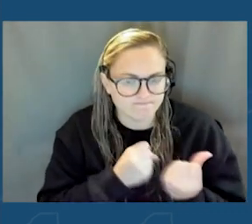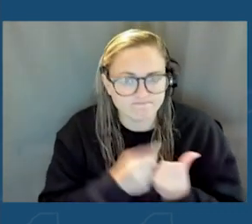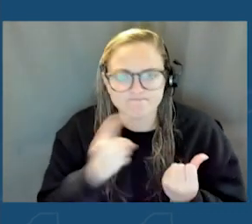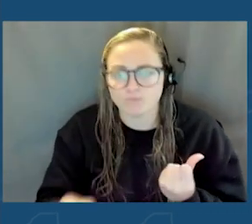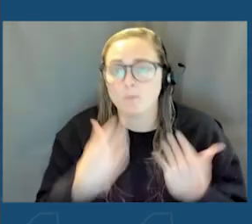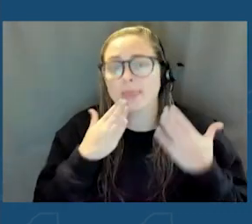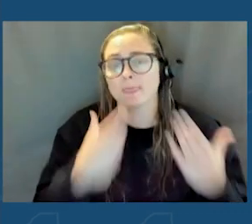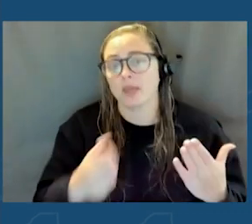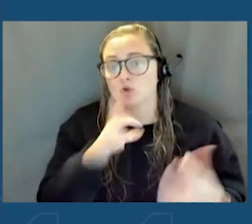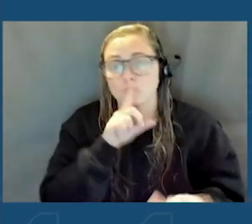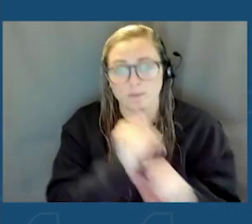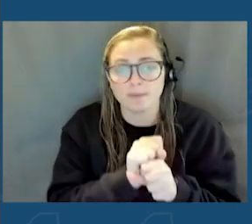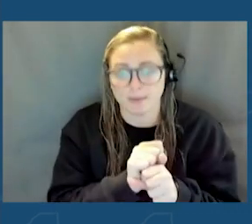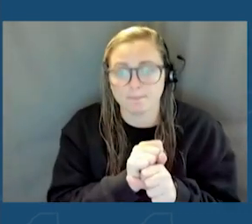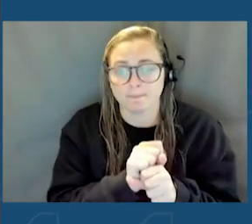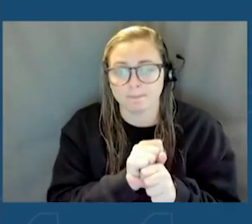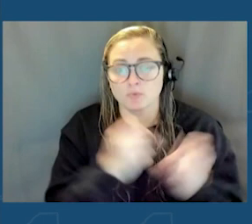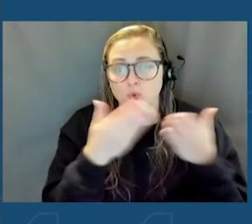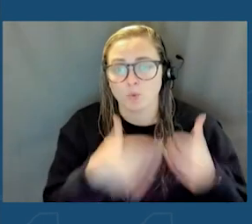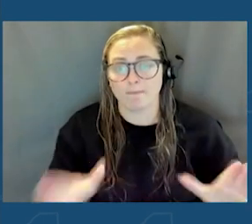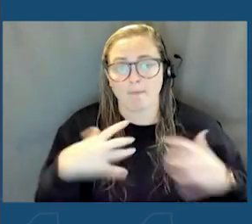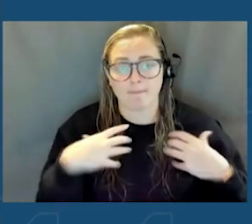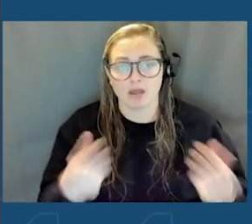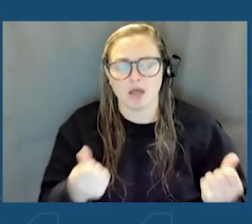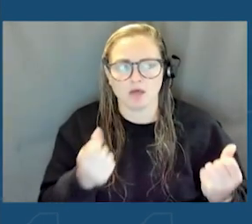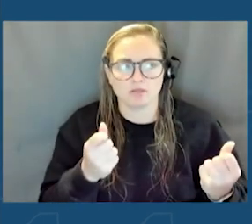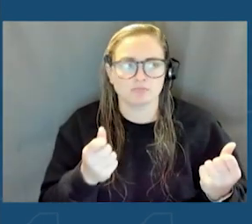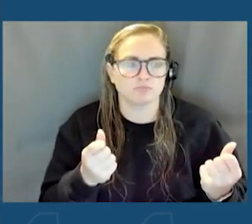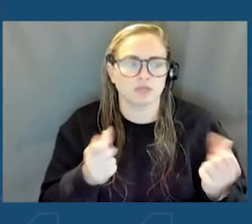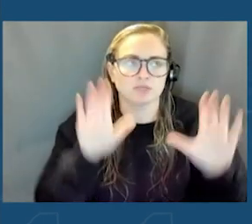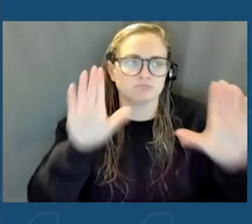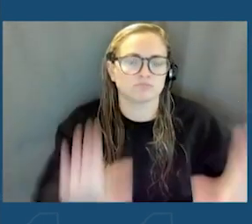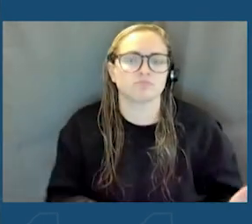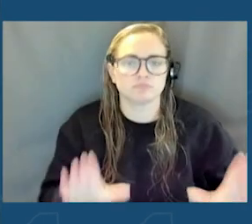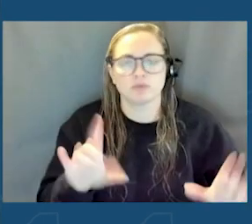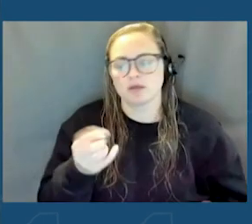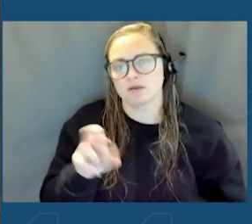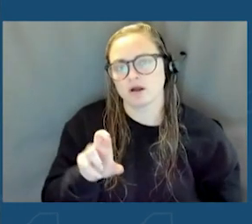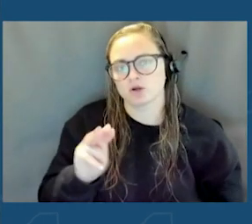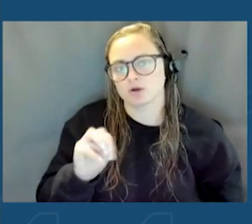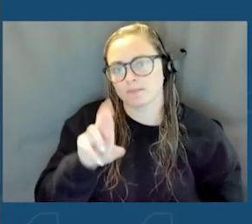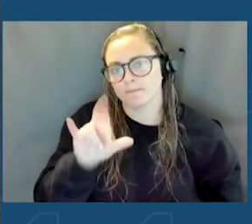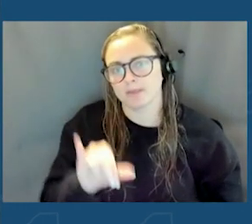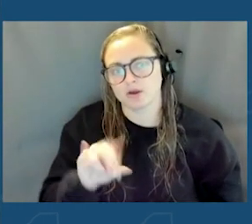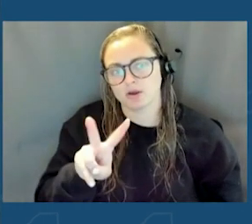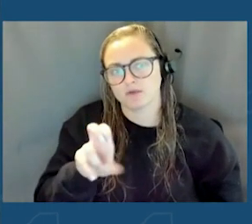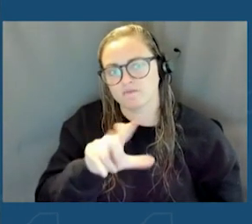her commitment to public health. It is extraordinary. Dr. Mary Bassett.